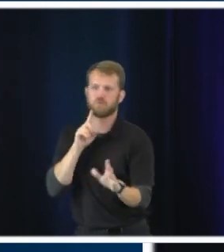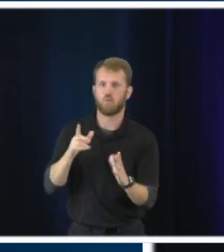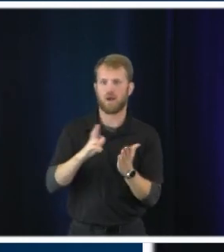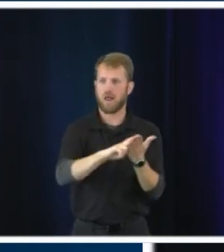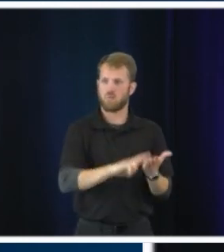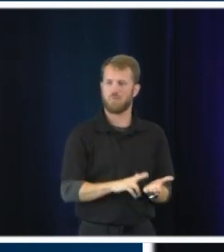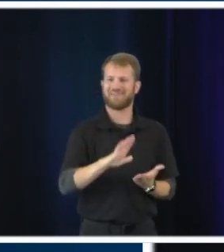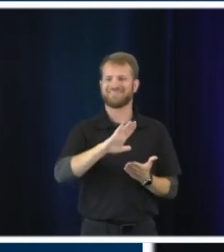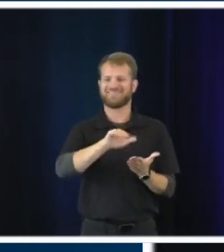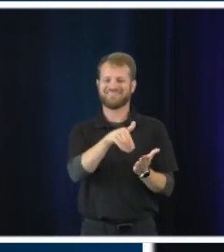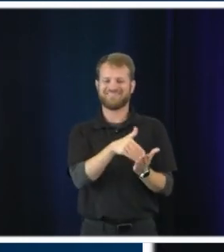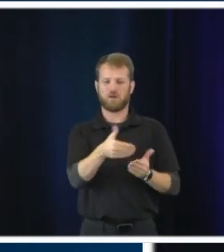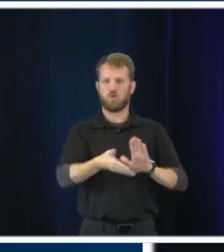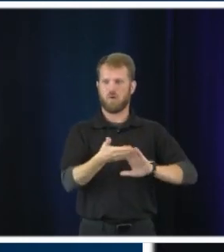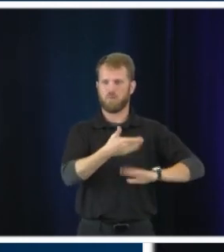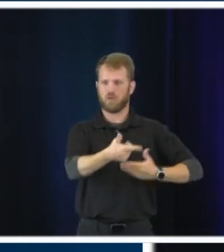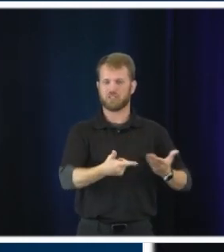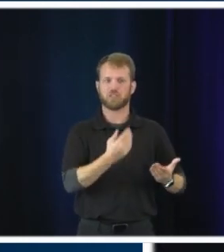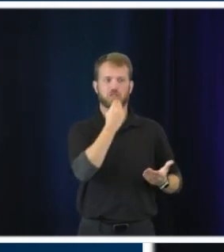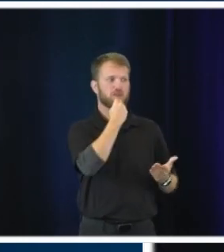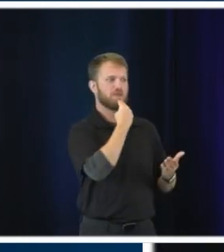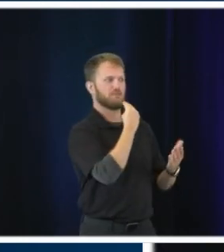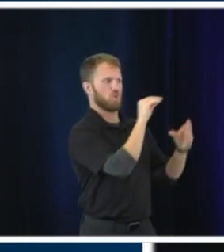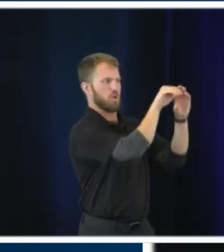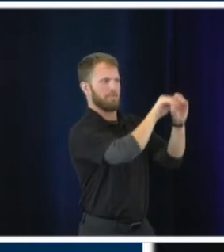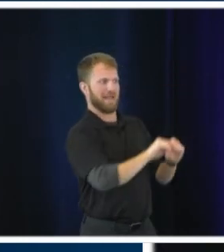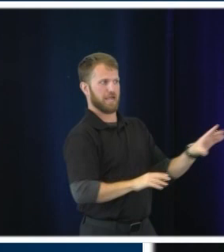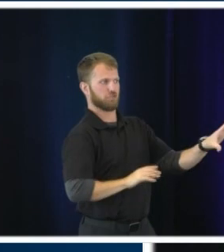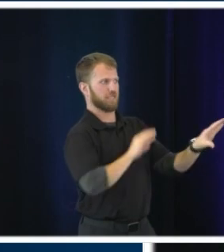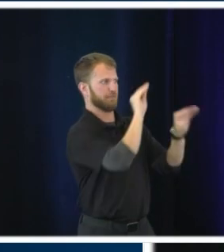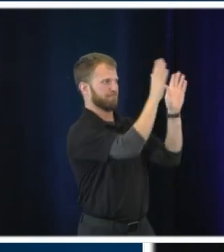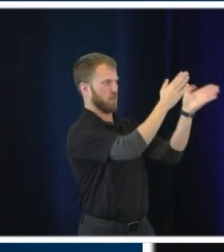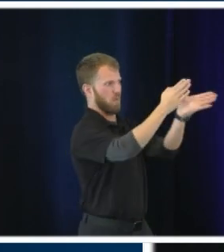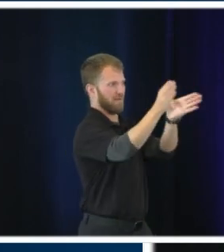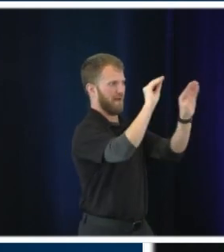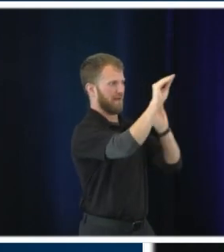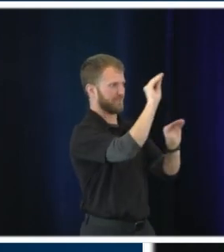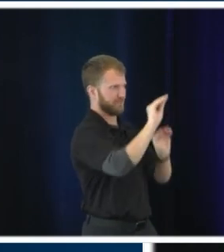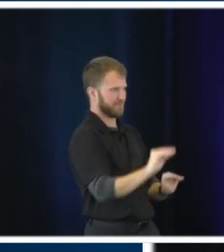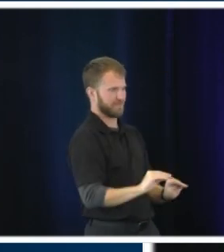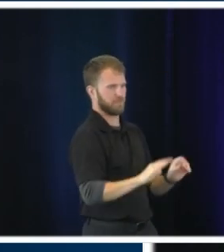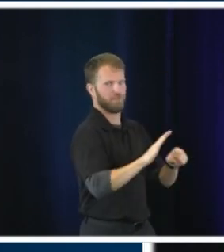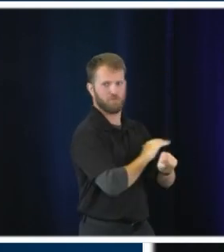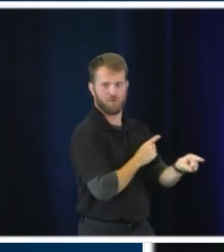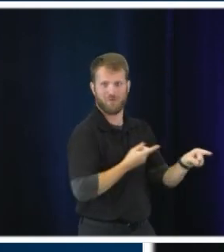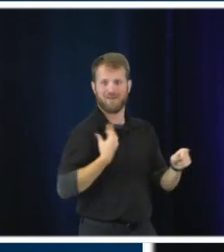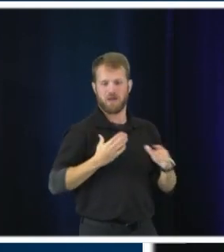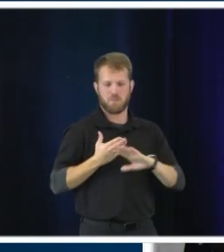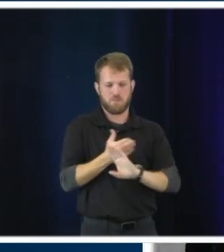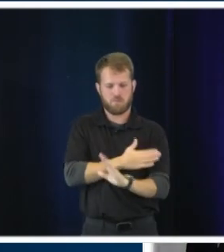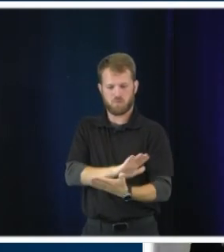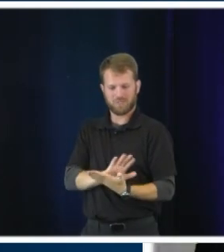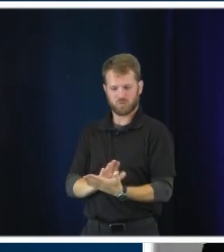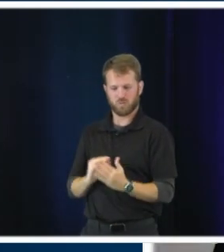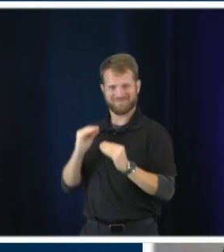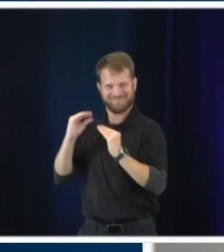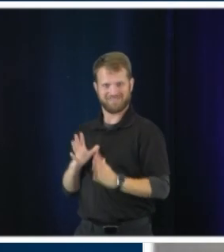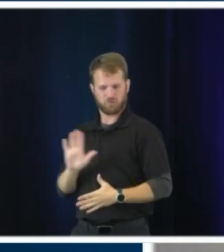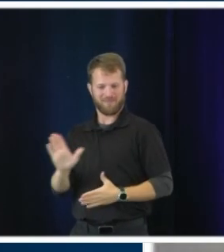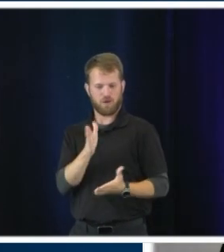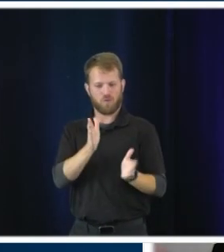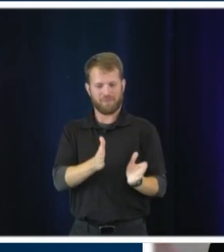operations. She keeps the food pantry at the center organized and stocked and helps preschool teachers prepare their lessons by